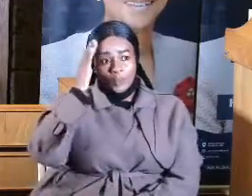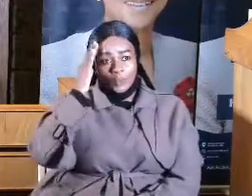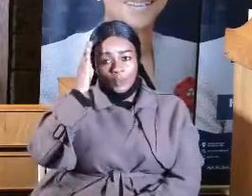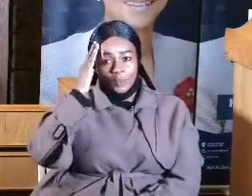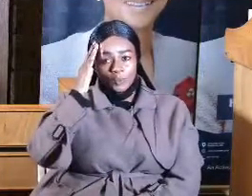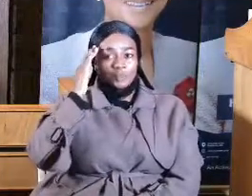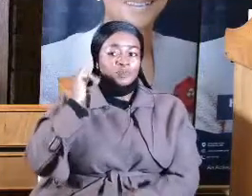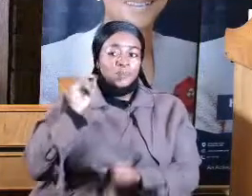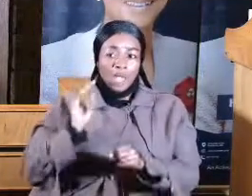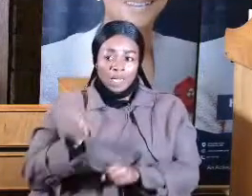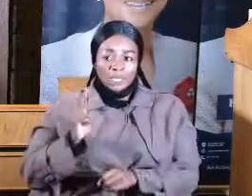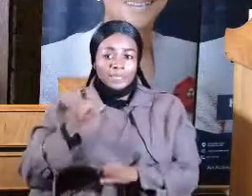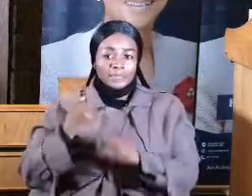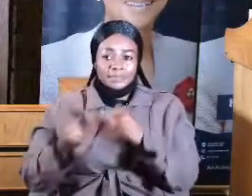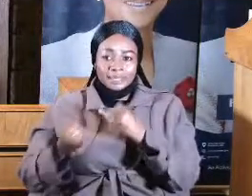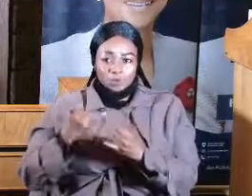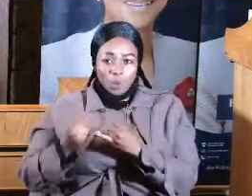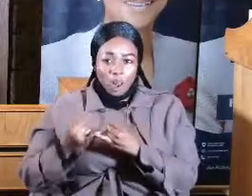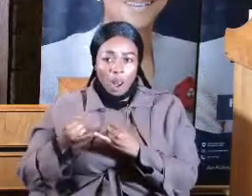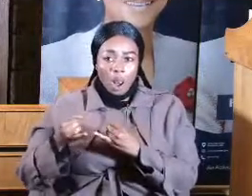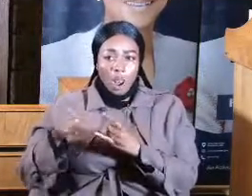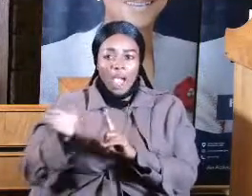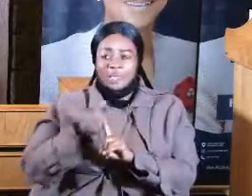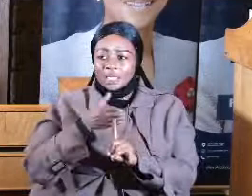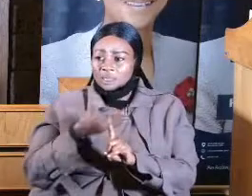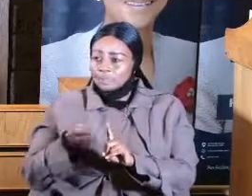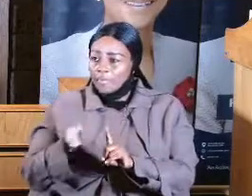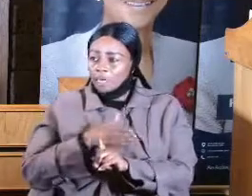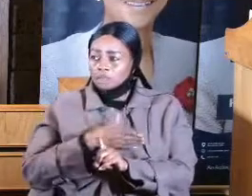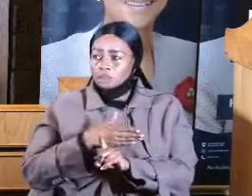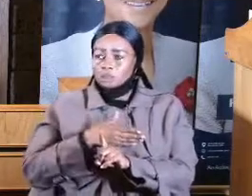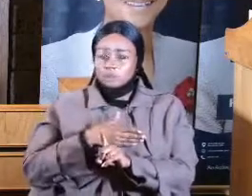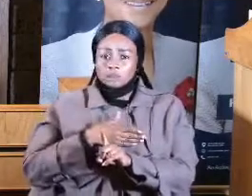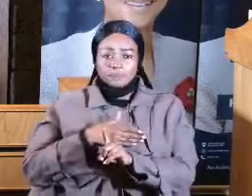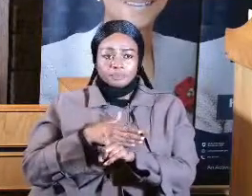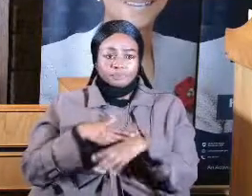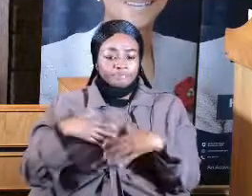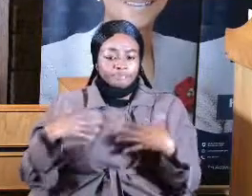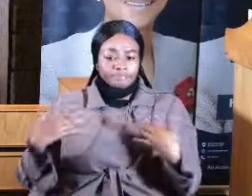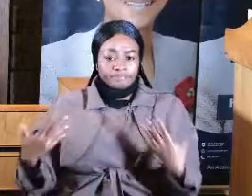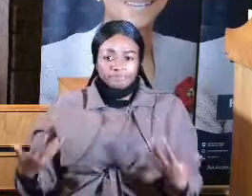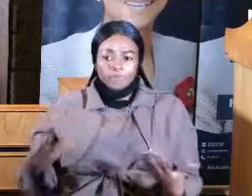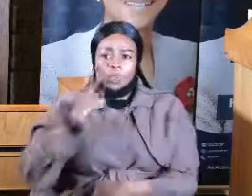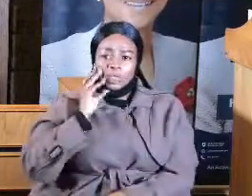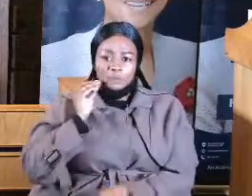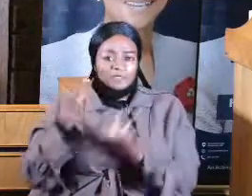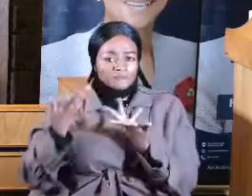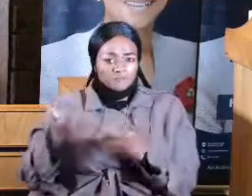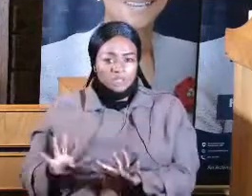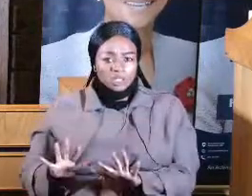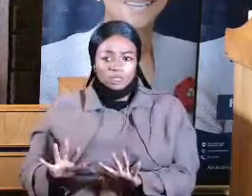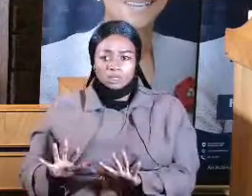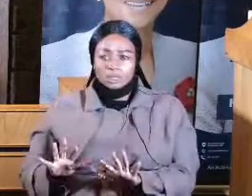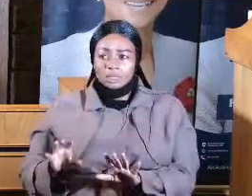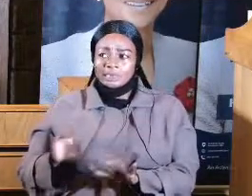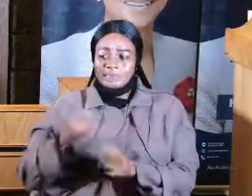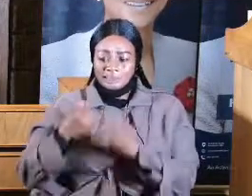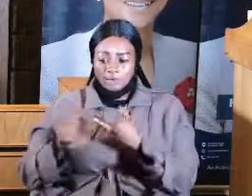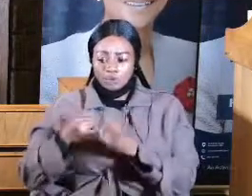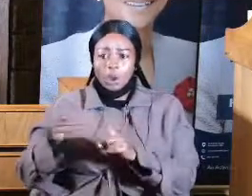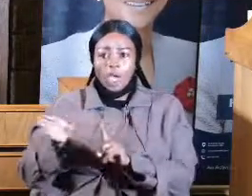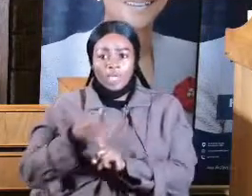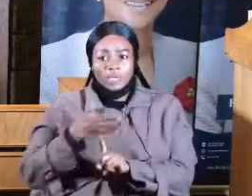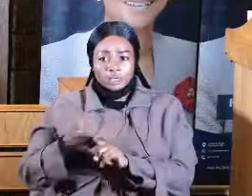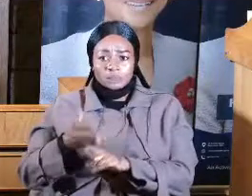sexual harassment policy in the public sector so that whenever we've got issues of sexual harassment